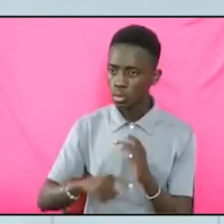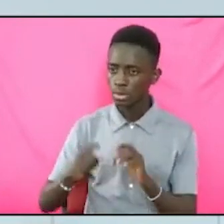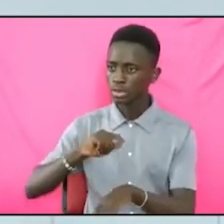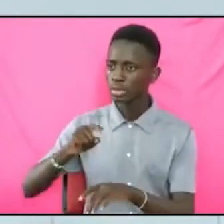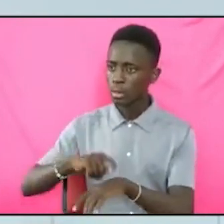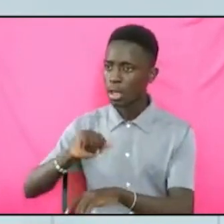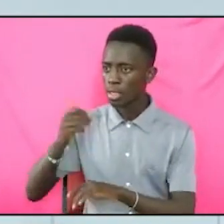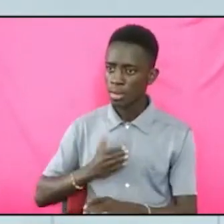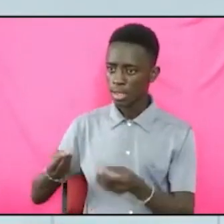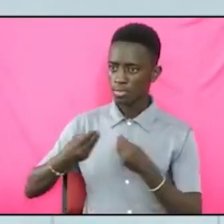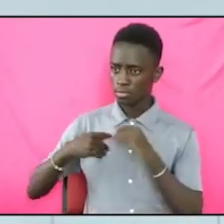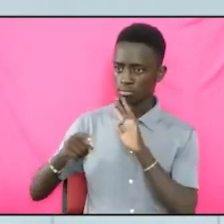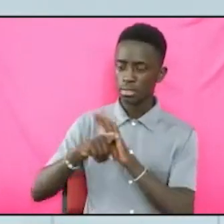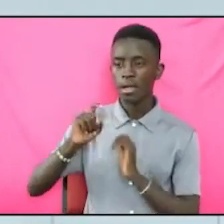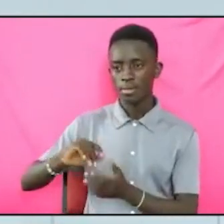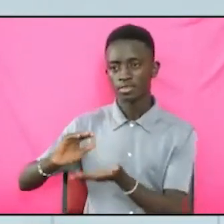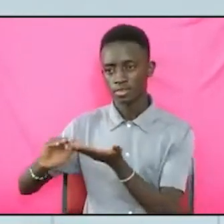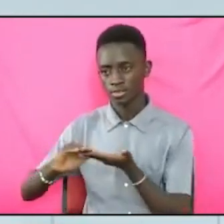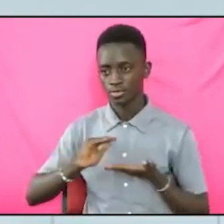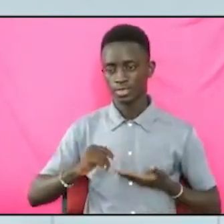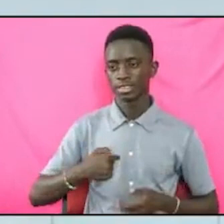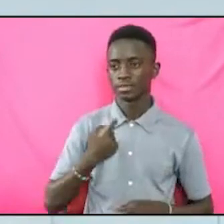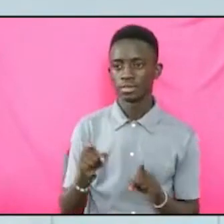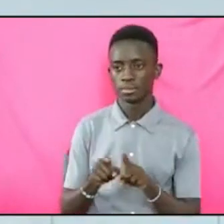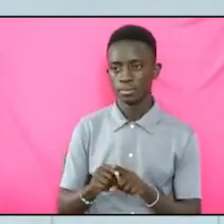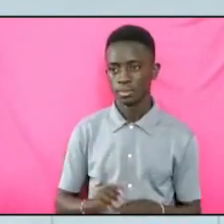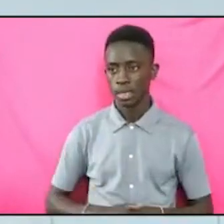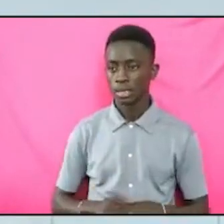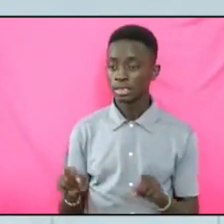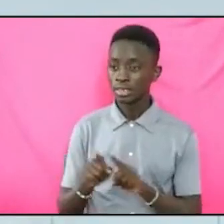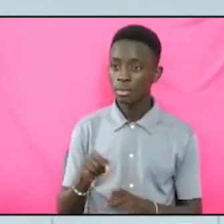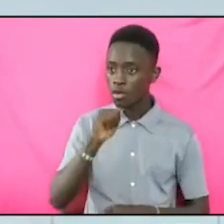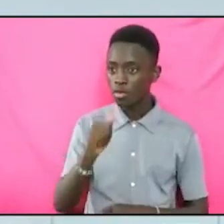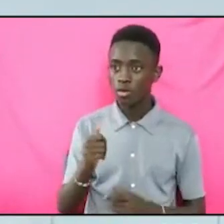ourselves. This baggage of pain that we carry around, the baggage of bitterness,